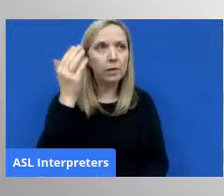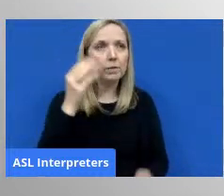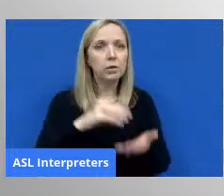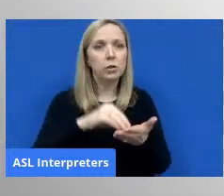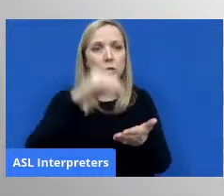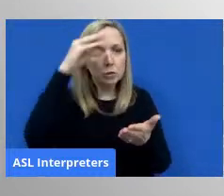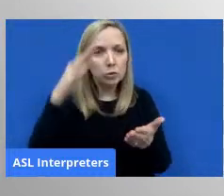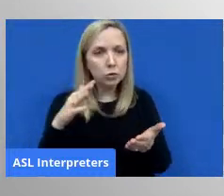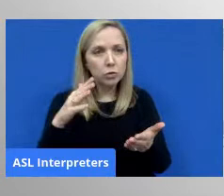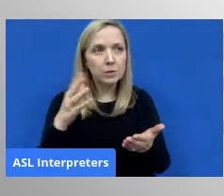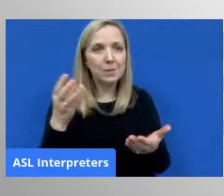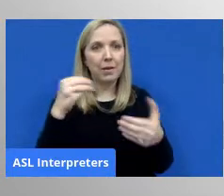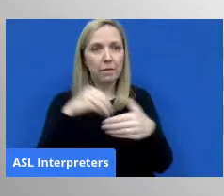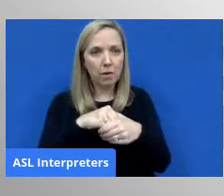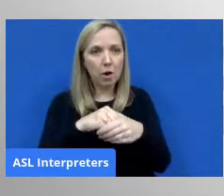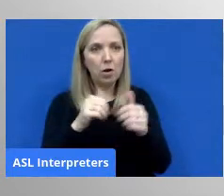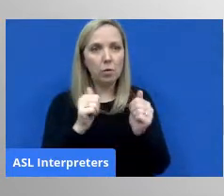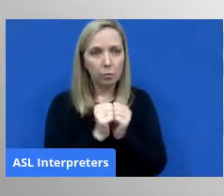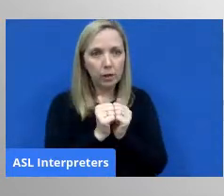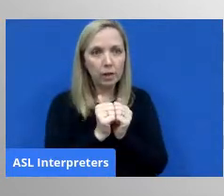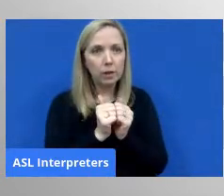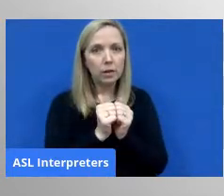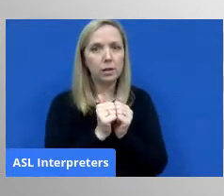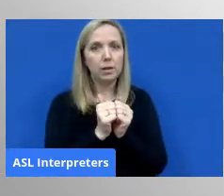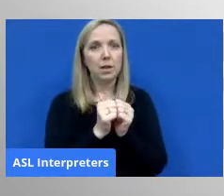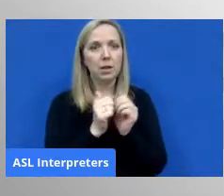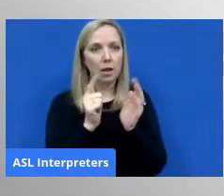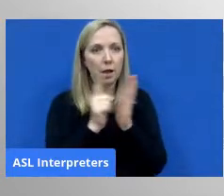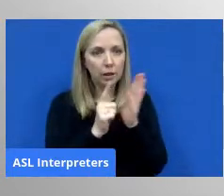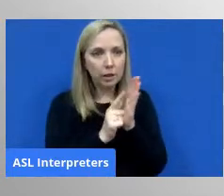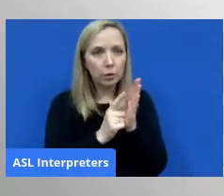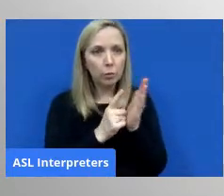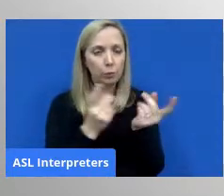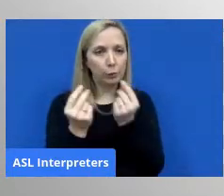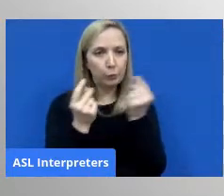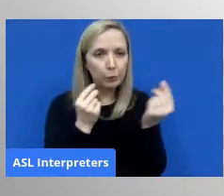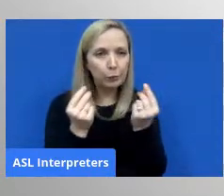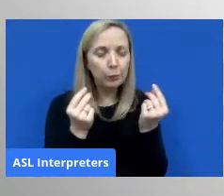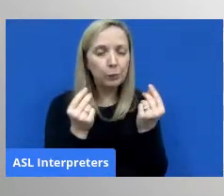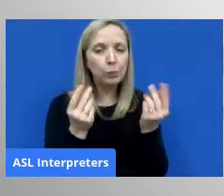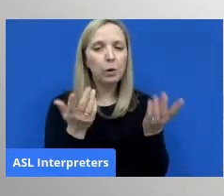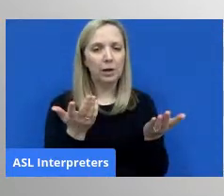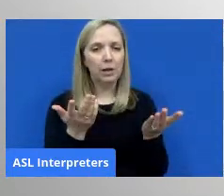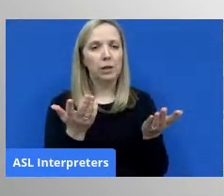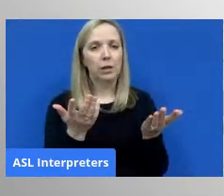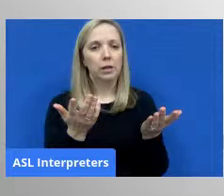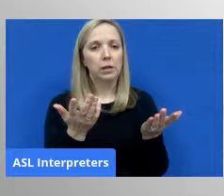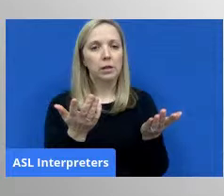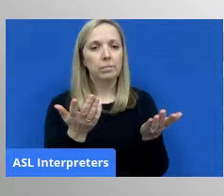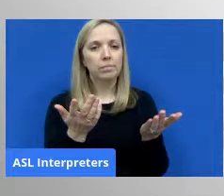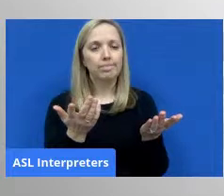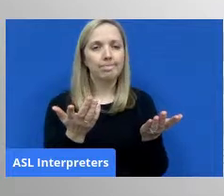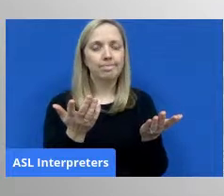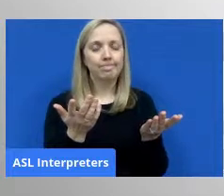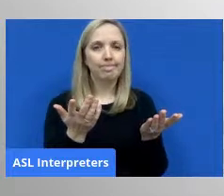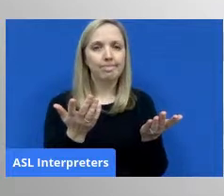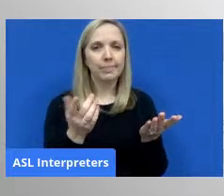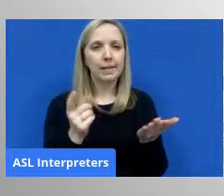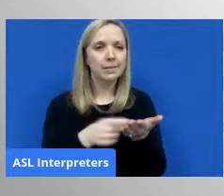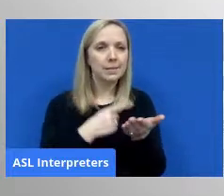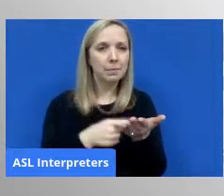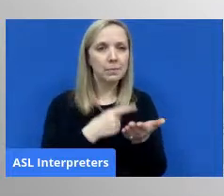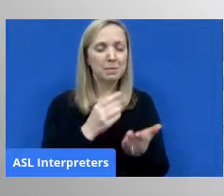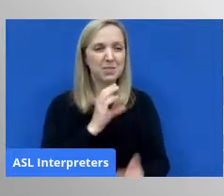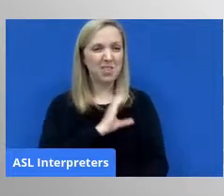students being engaged in activity that law enforcement, in my estimation, would